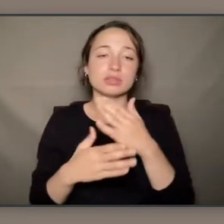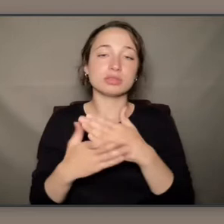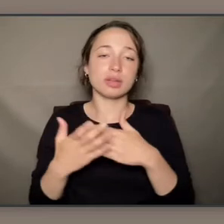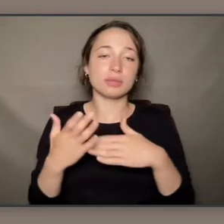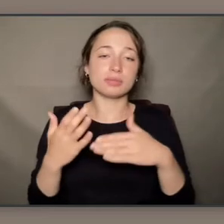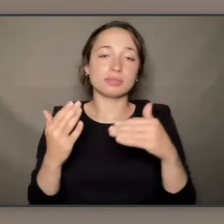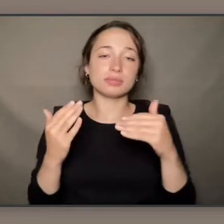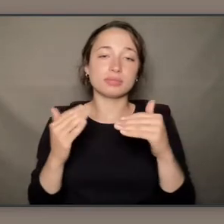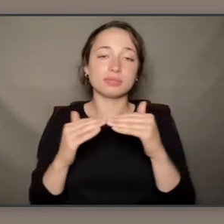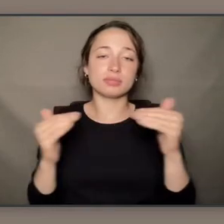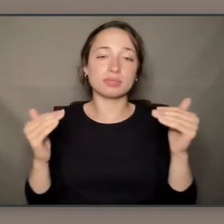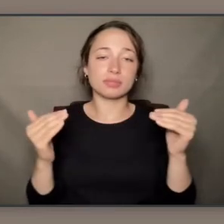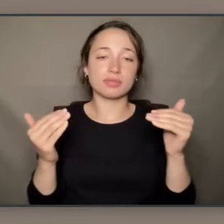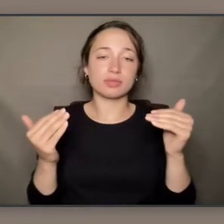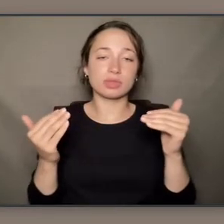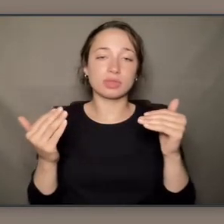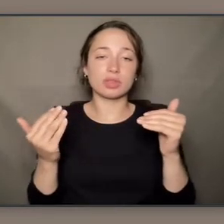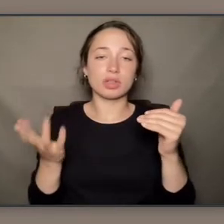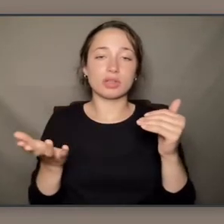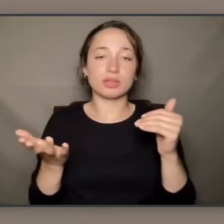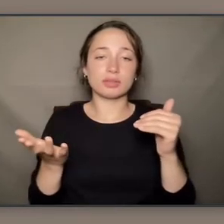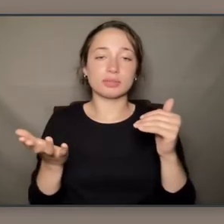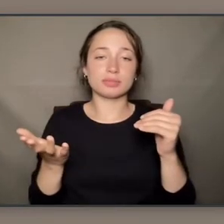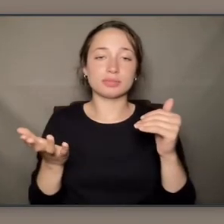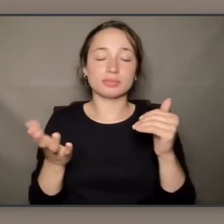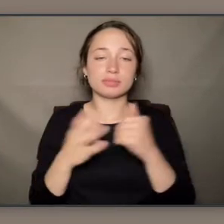then on some level